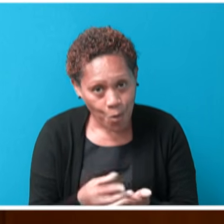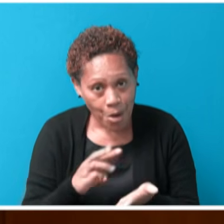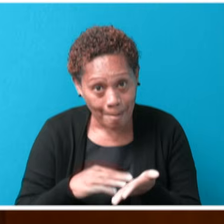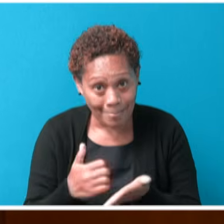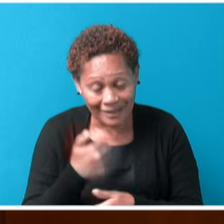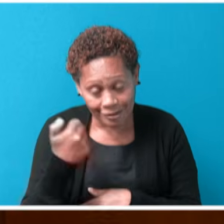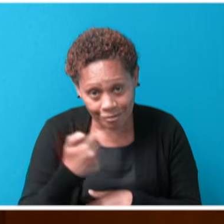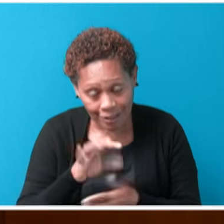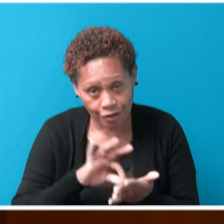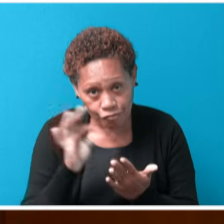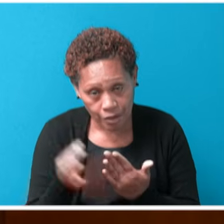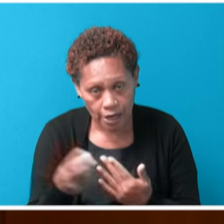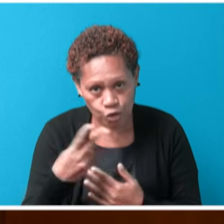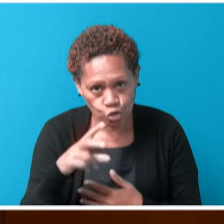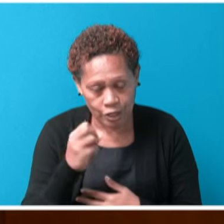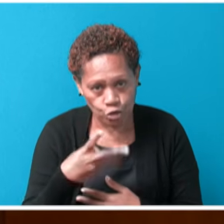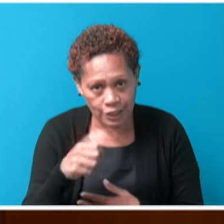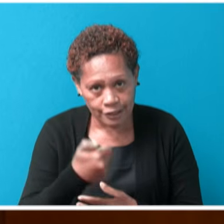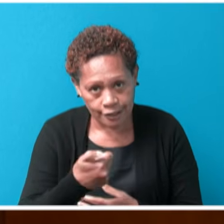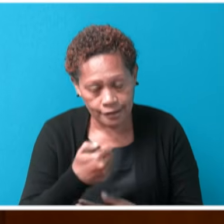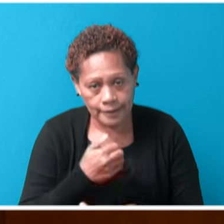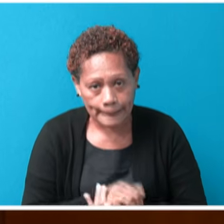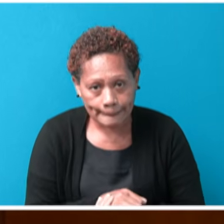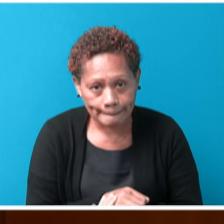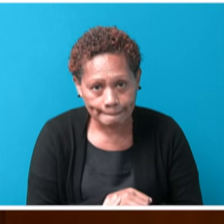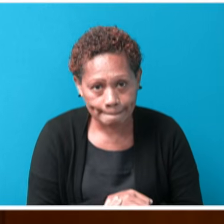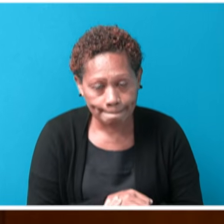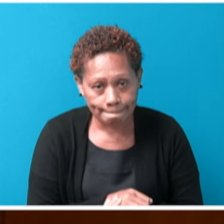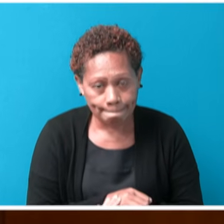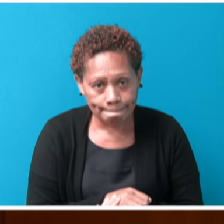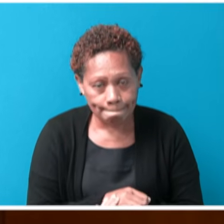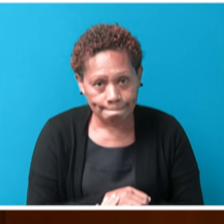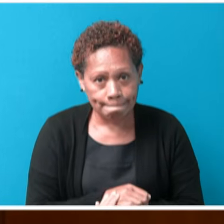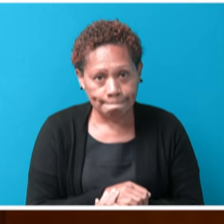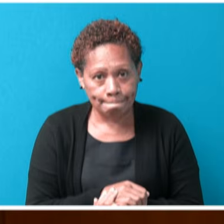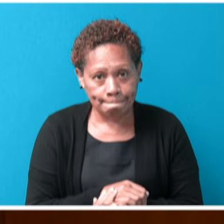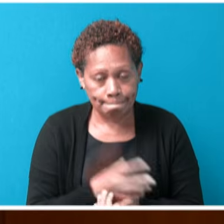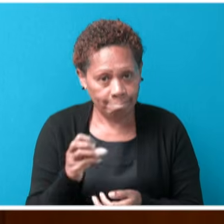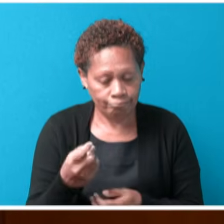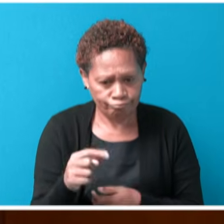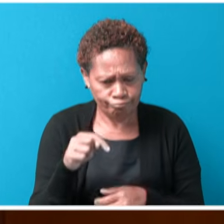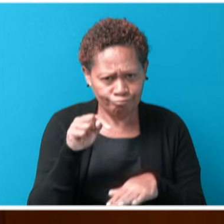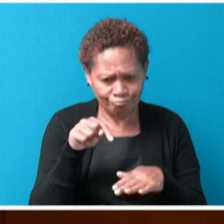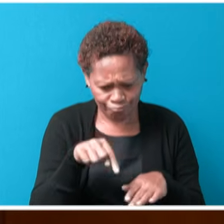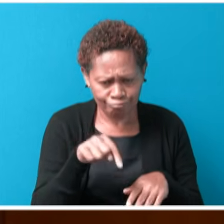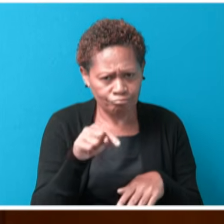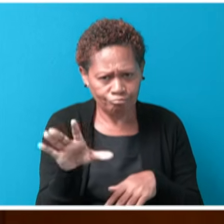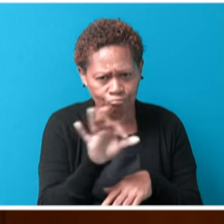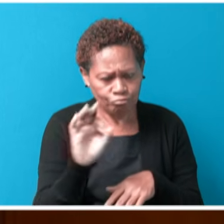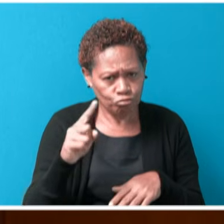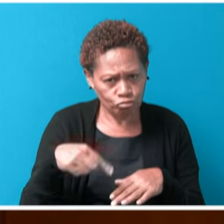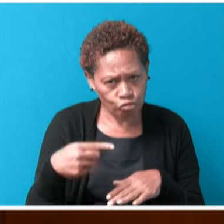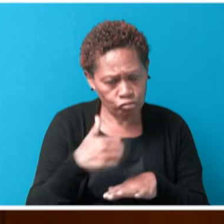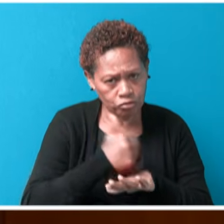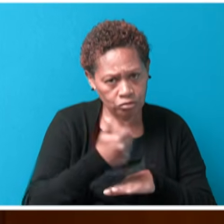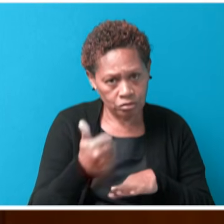February, 2026. The address reflects not only the programs of government,